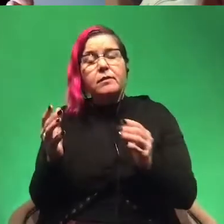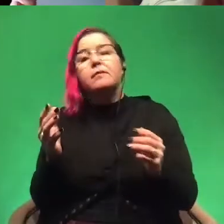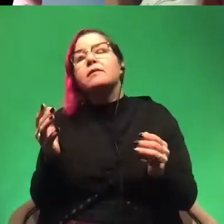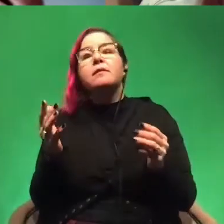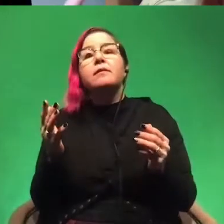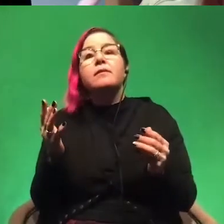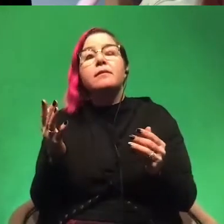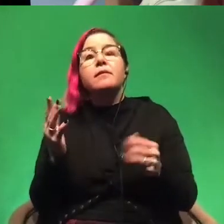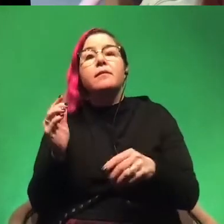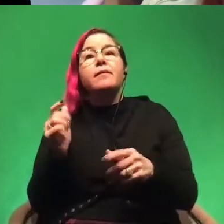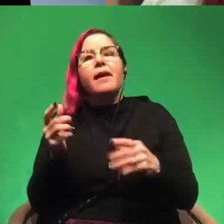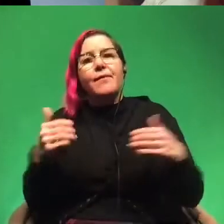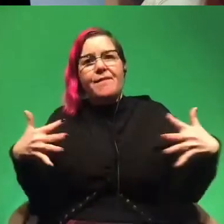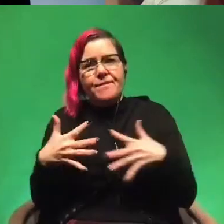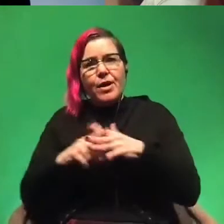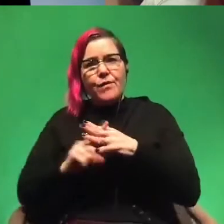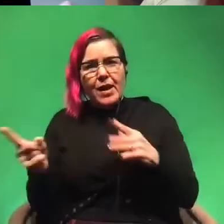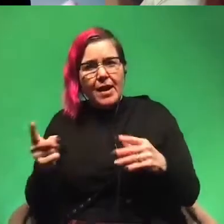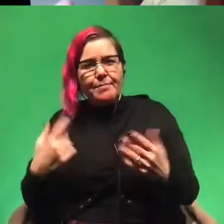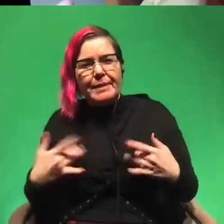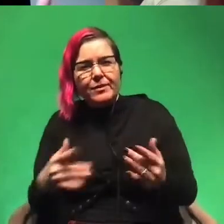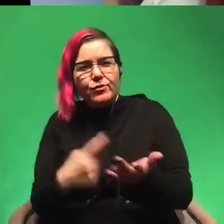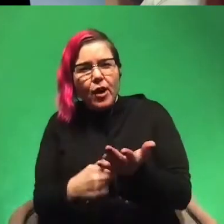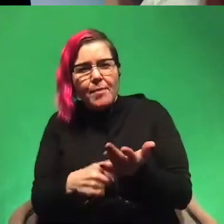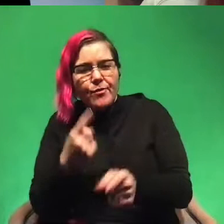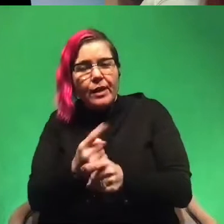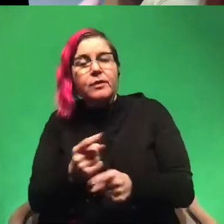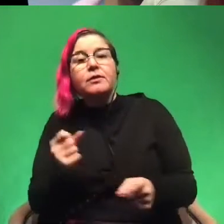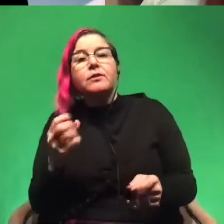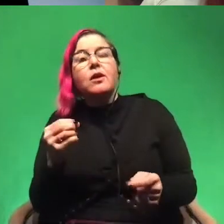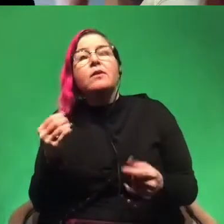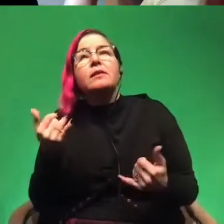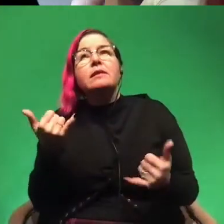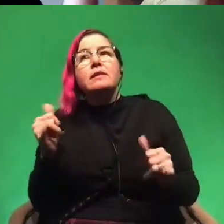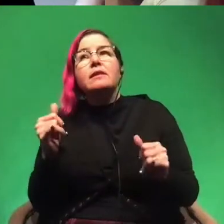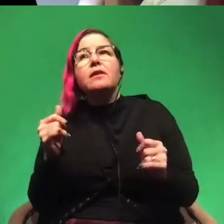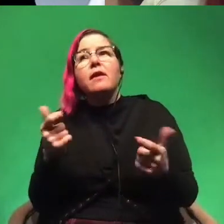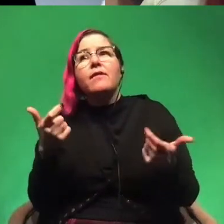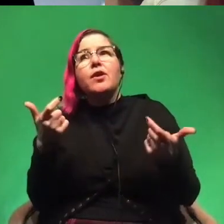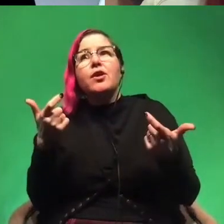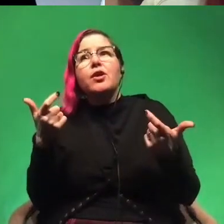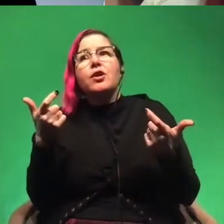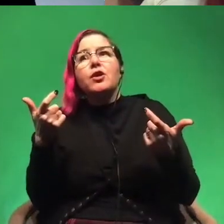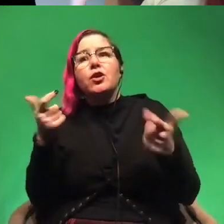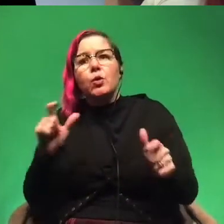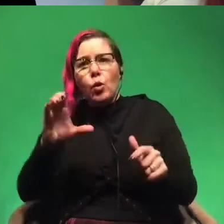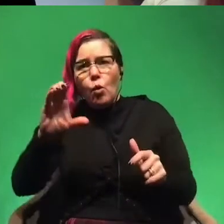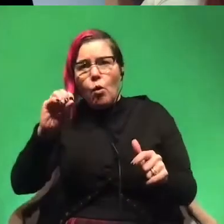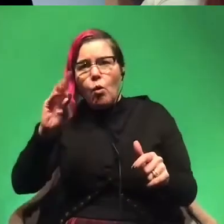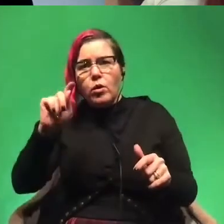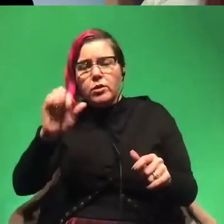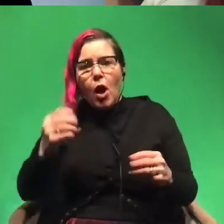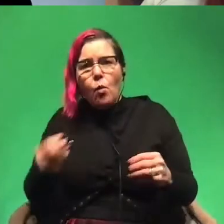in, you know, the fight or flight syndrome that we always talk about, right? And it's still going to be a huge surge in cortisol. It's going to result in